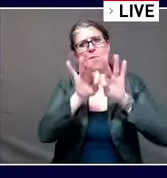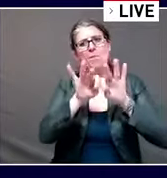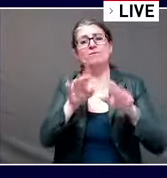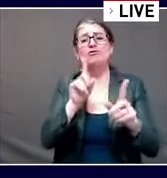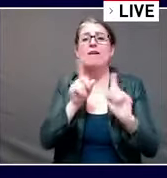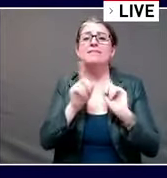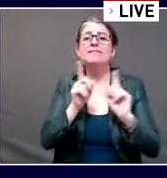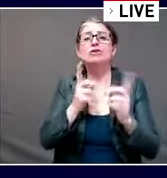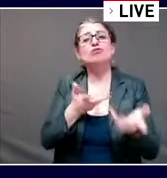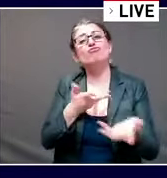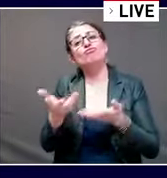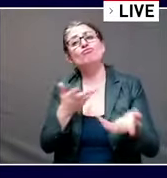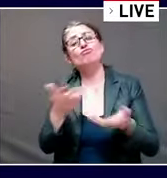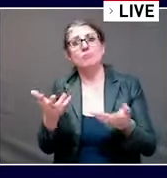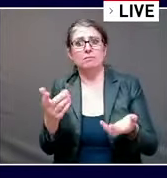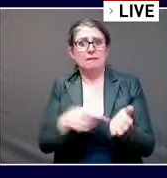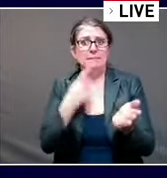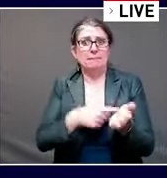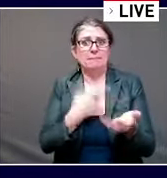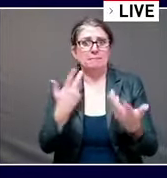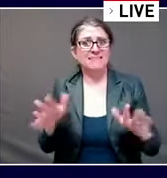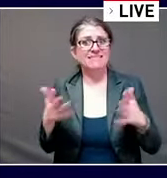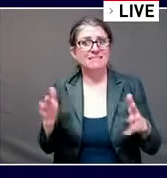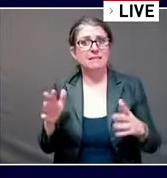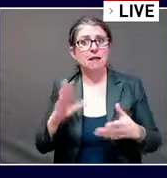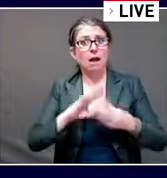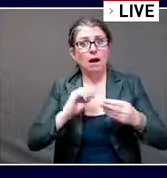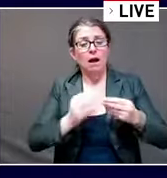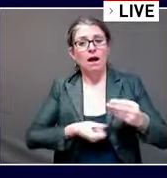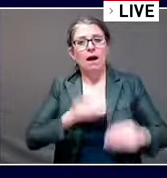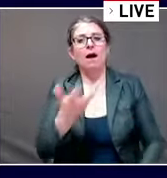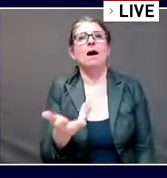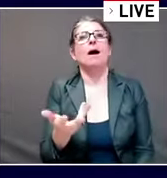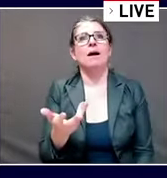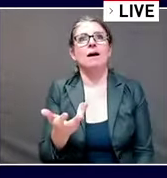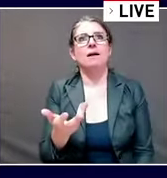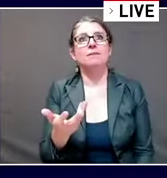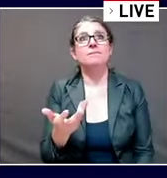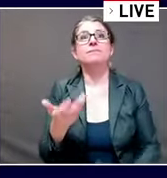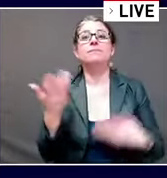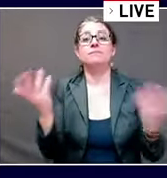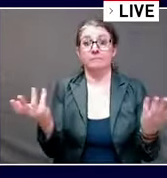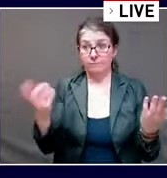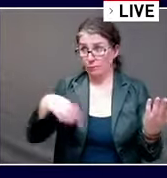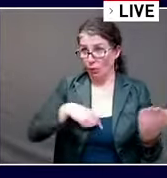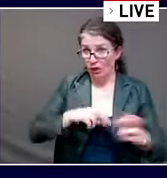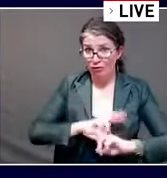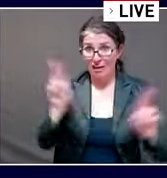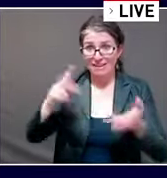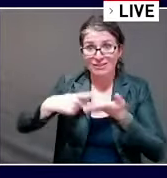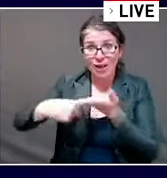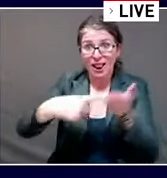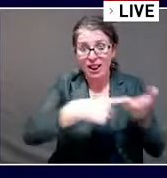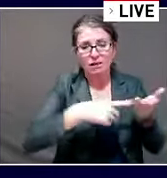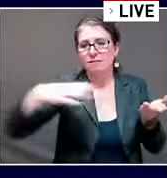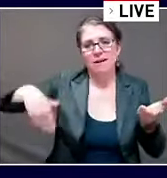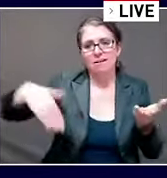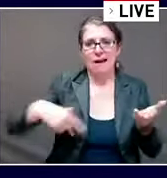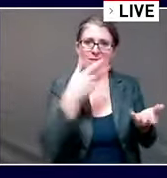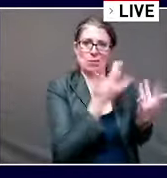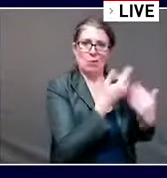think what those conversations will take many forms. Some of them will be in various public fora. Some of them will be